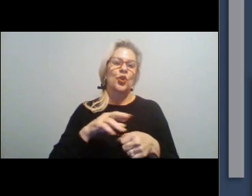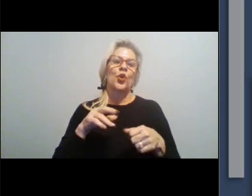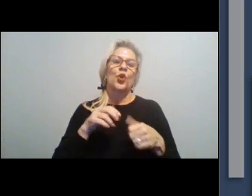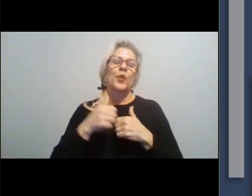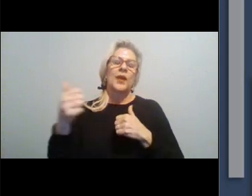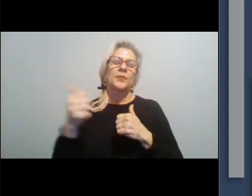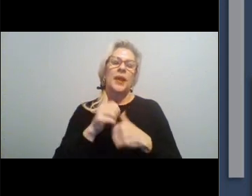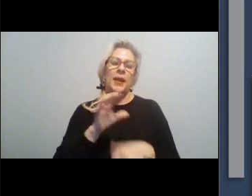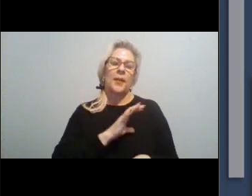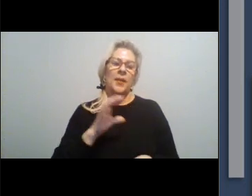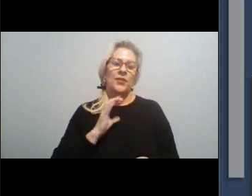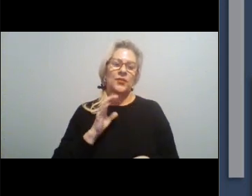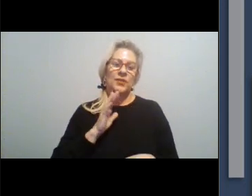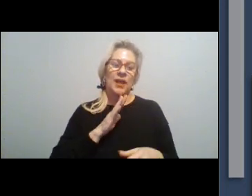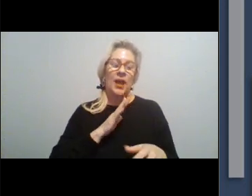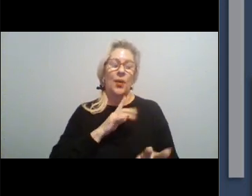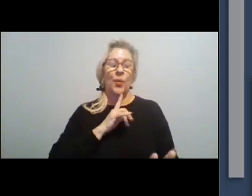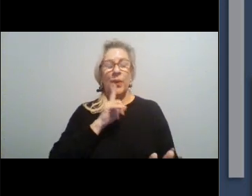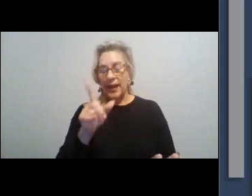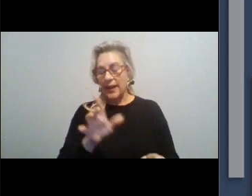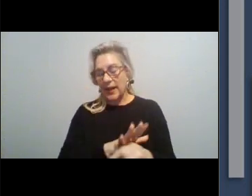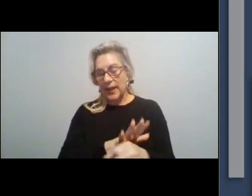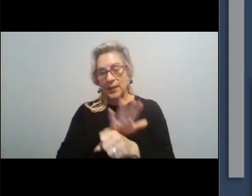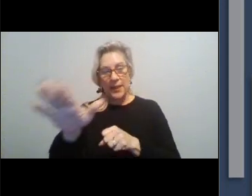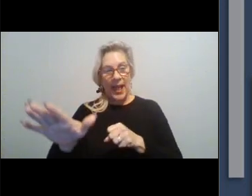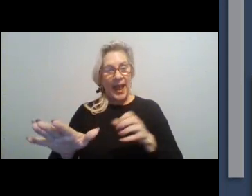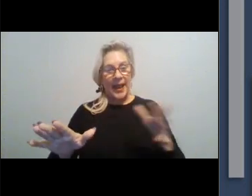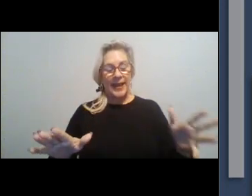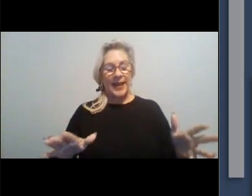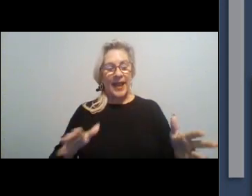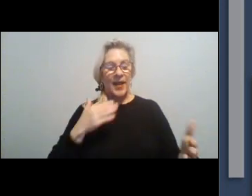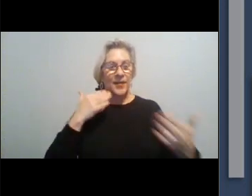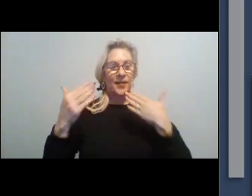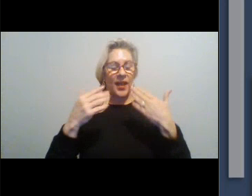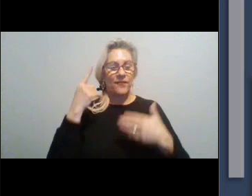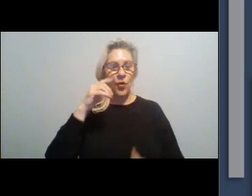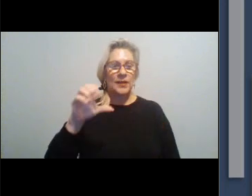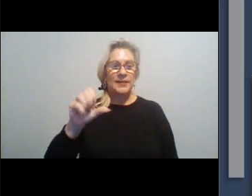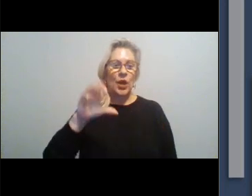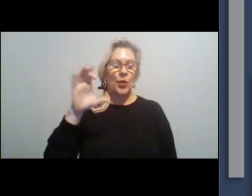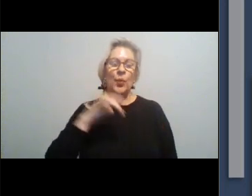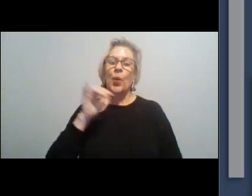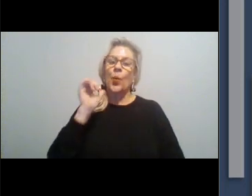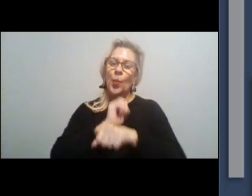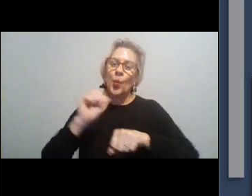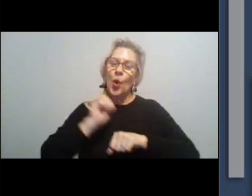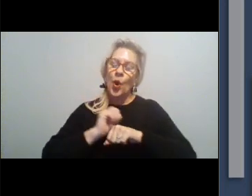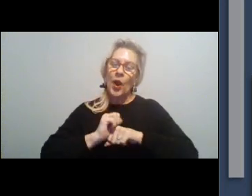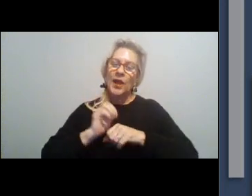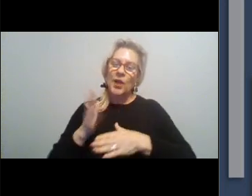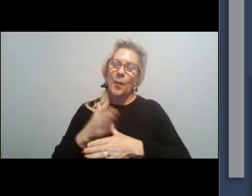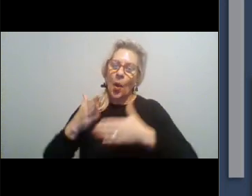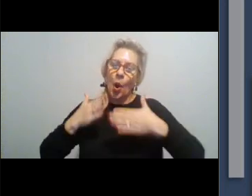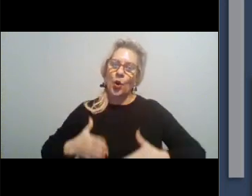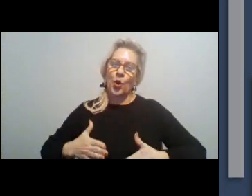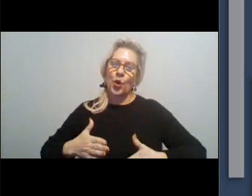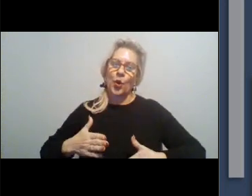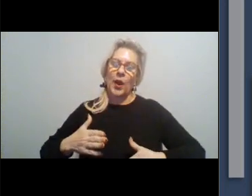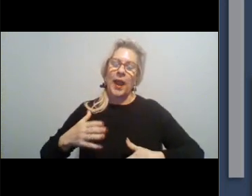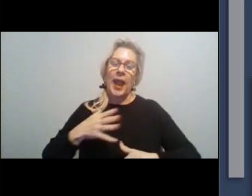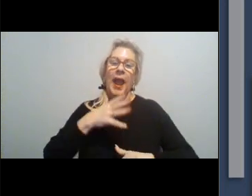there's enough audacity to go around in Santa Cruz. We work as a partnership. My colleagues that came